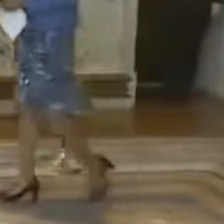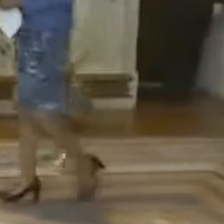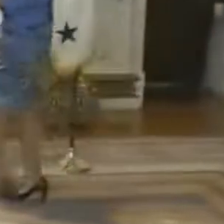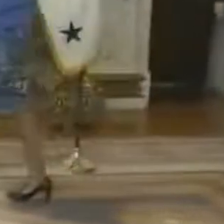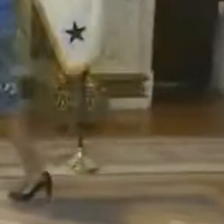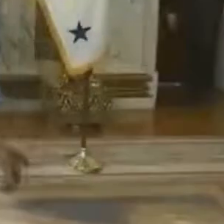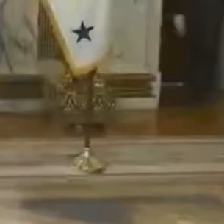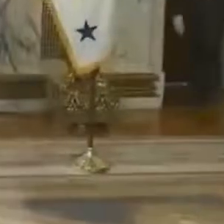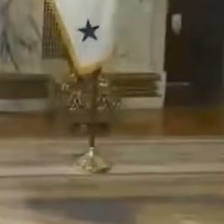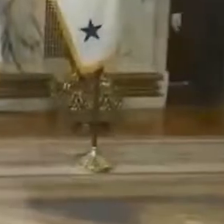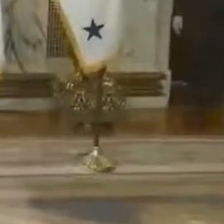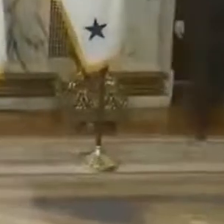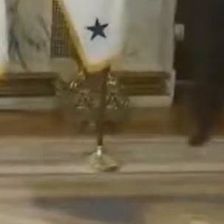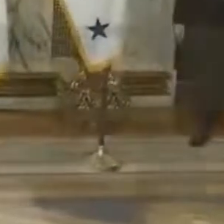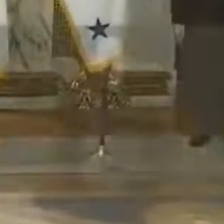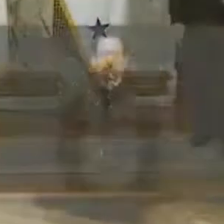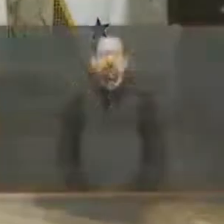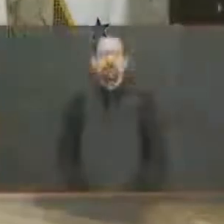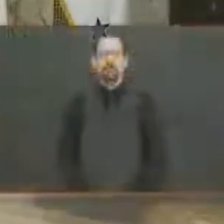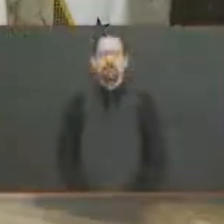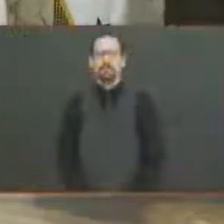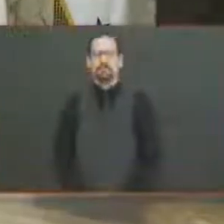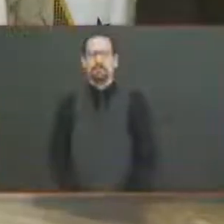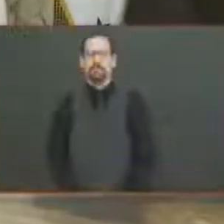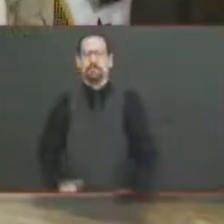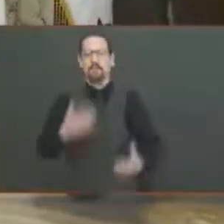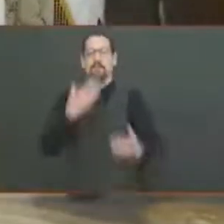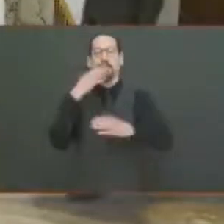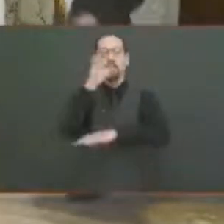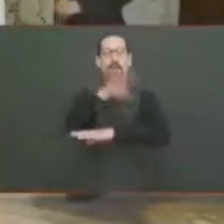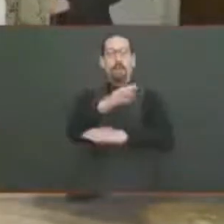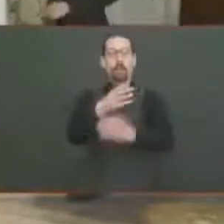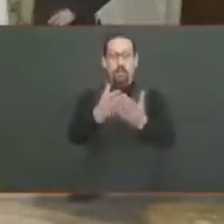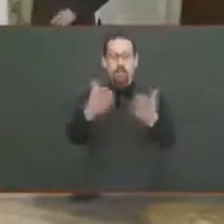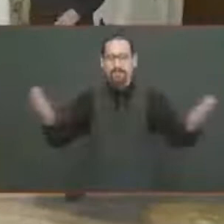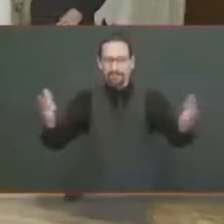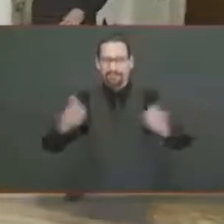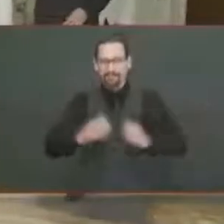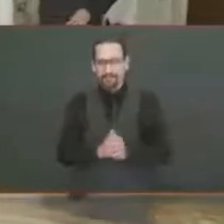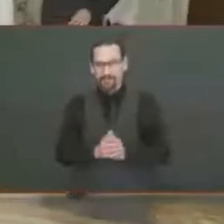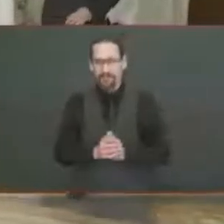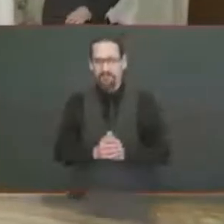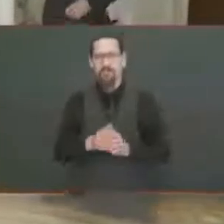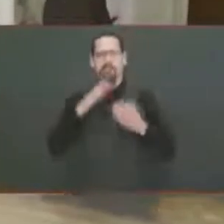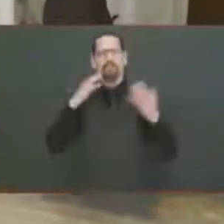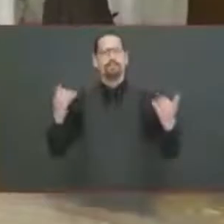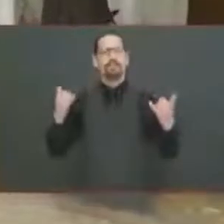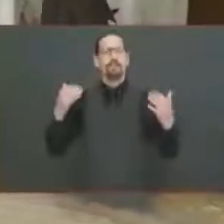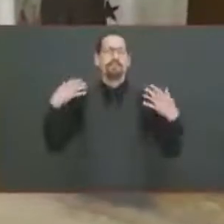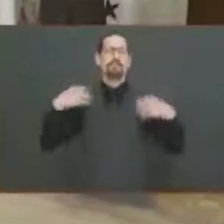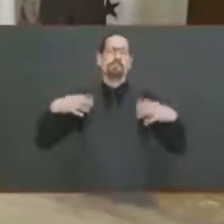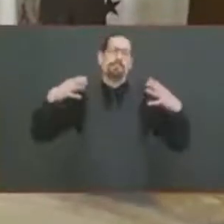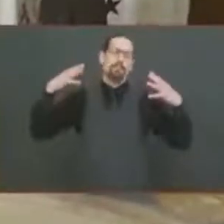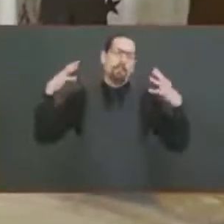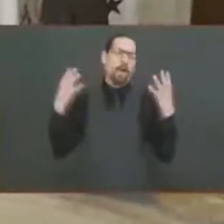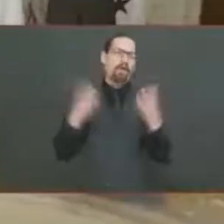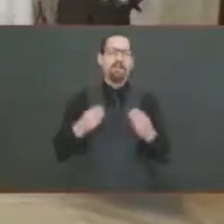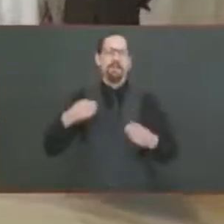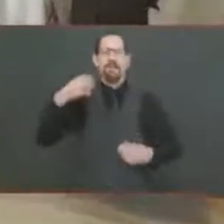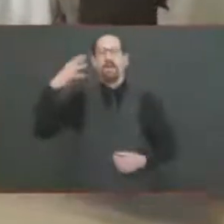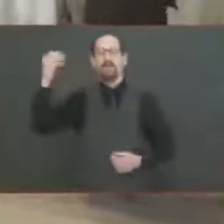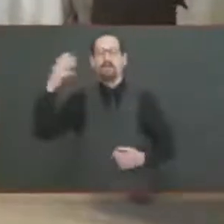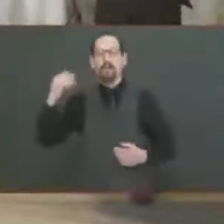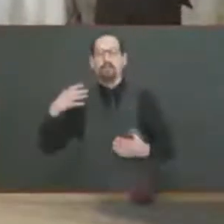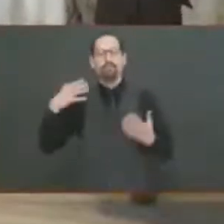Good afternoon, everybody. Good afternoon. It's another nice day, a good day to get outside, take a walk, get a breath of fresh